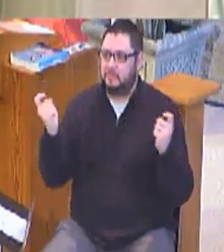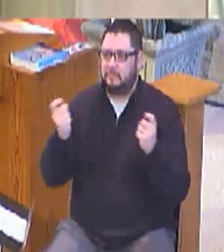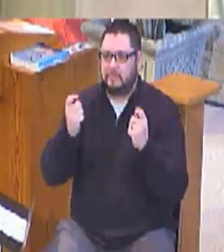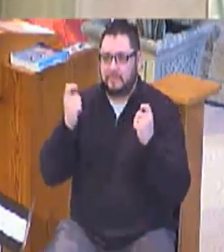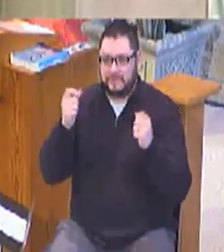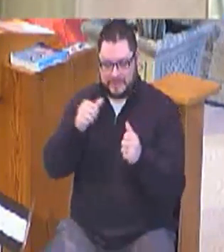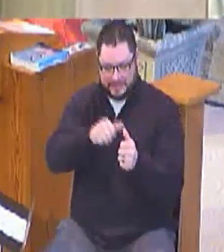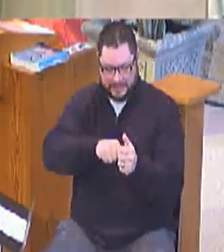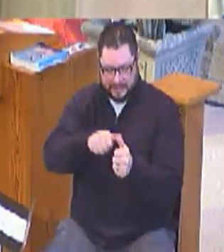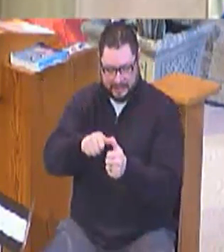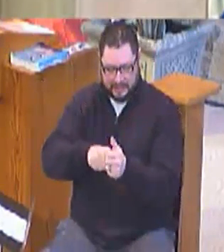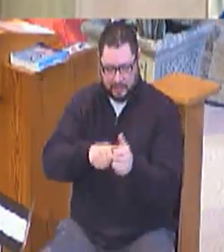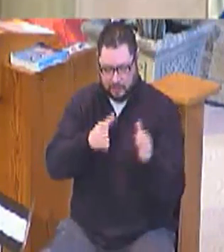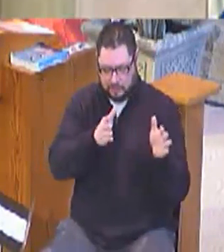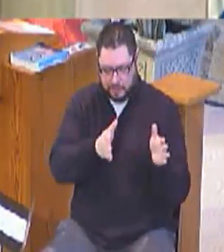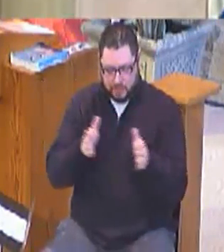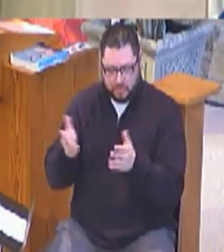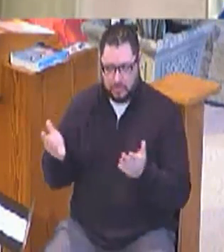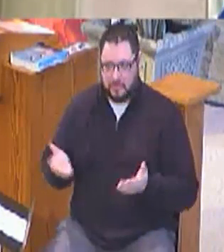every person here.